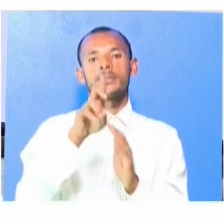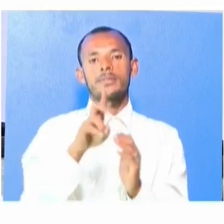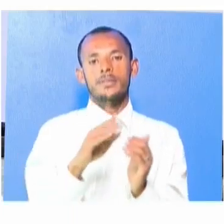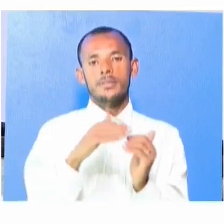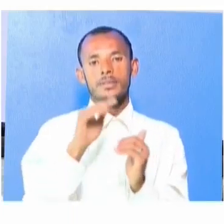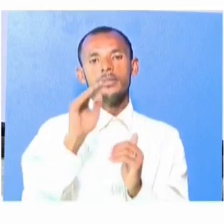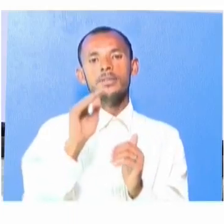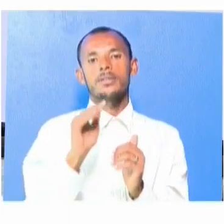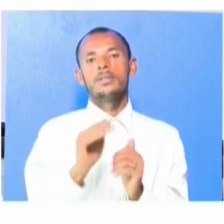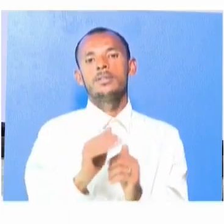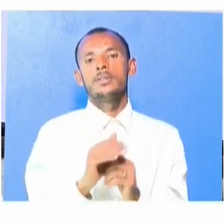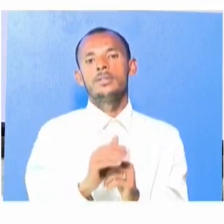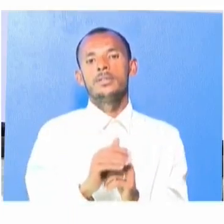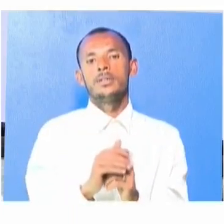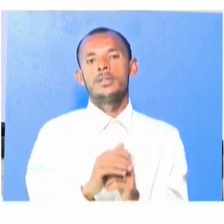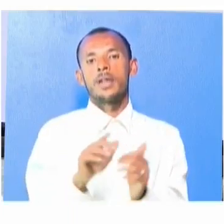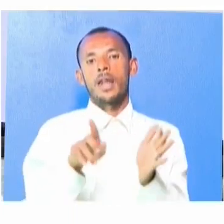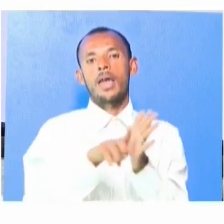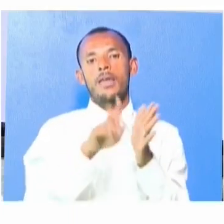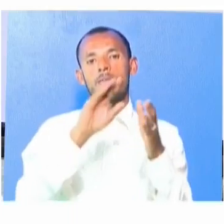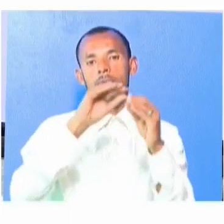are greater than,